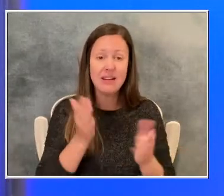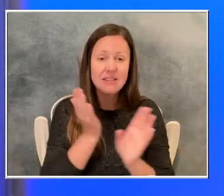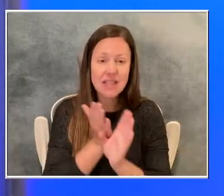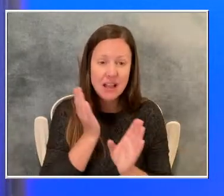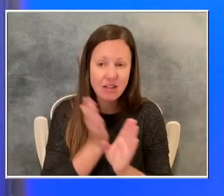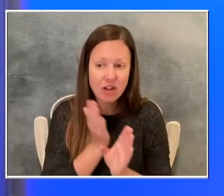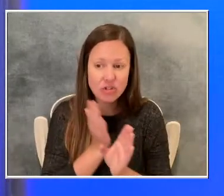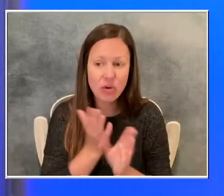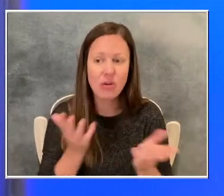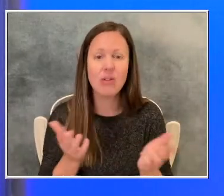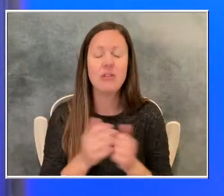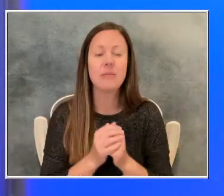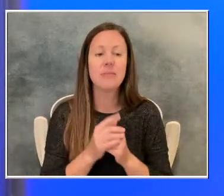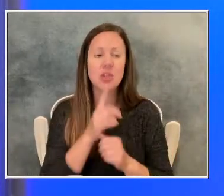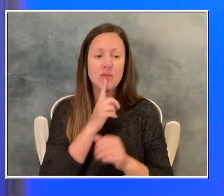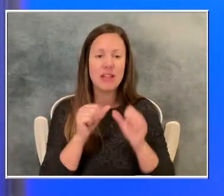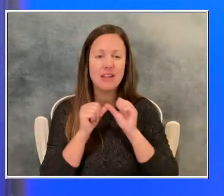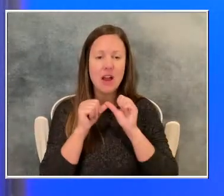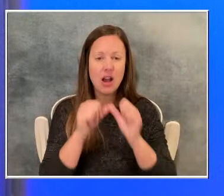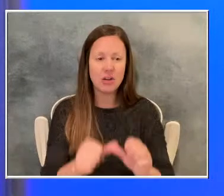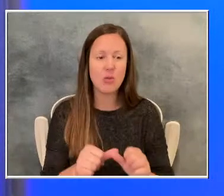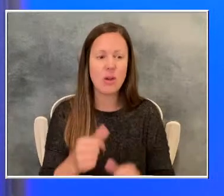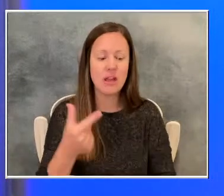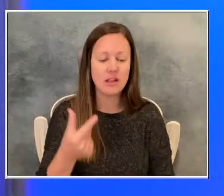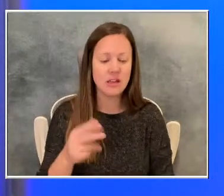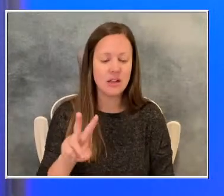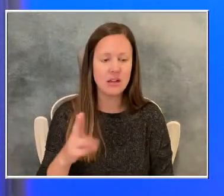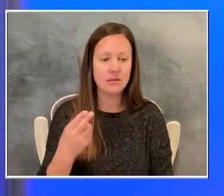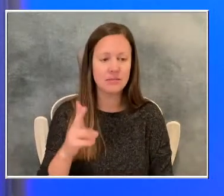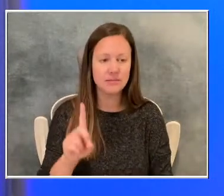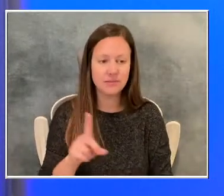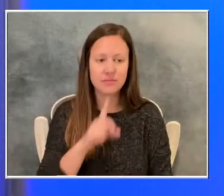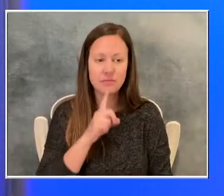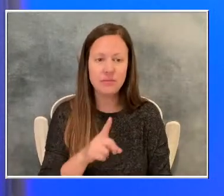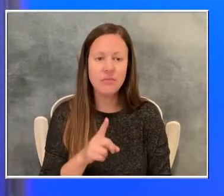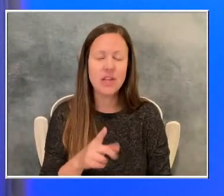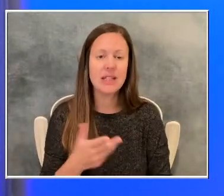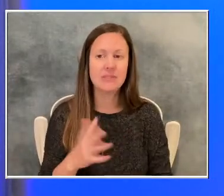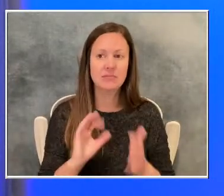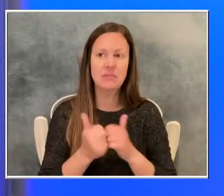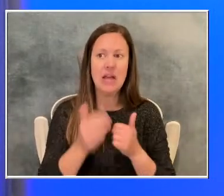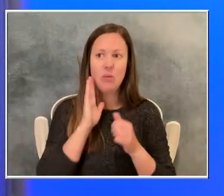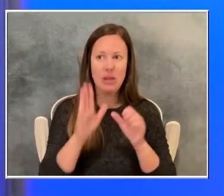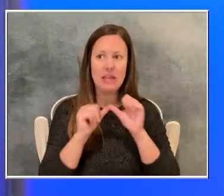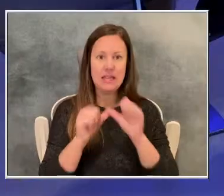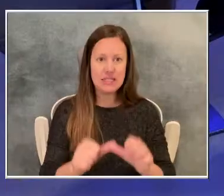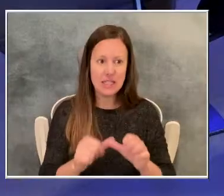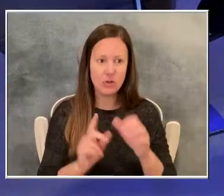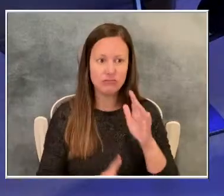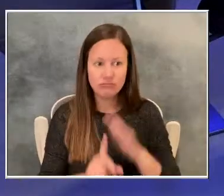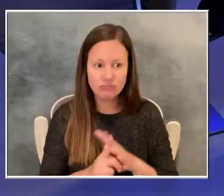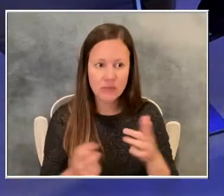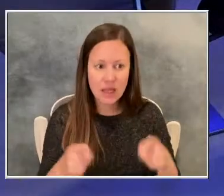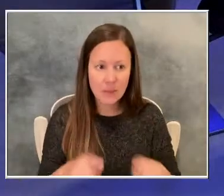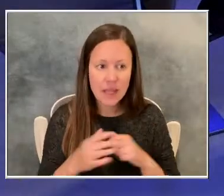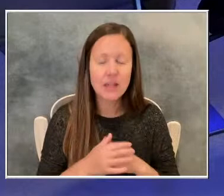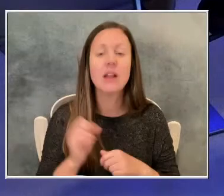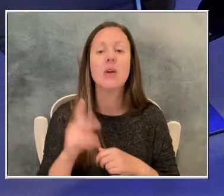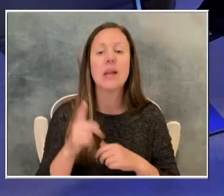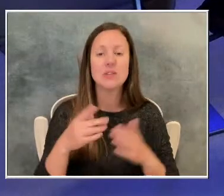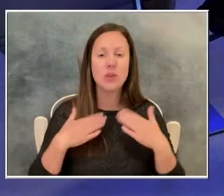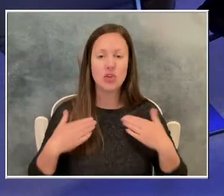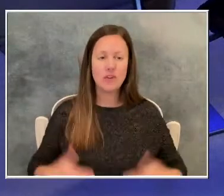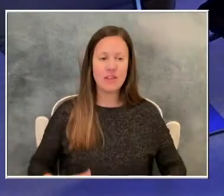the ongoing graft versus host disease, how it continues to creep in. So there's the physical aspect of it.